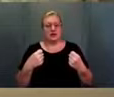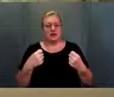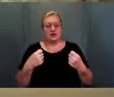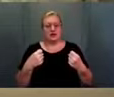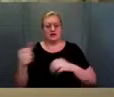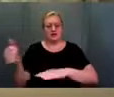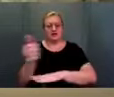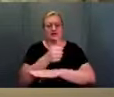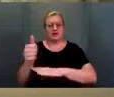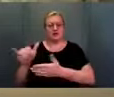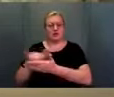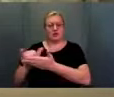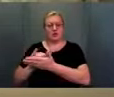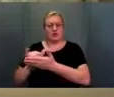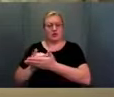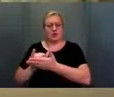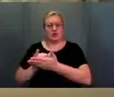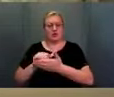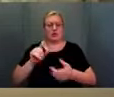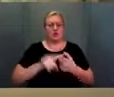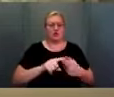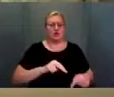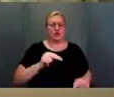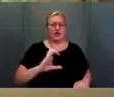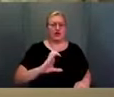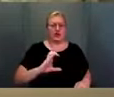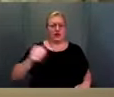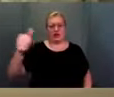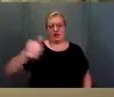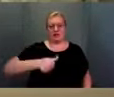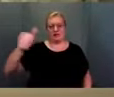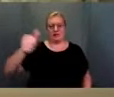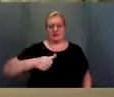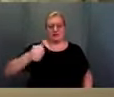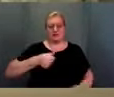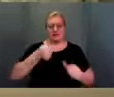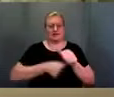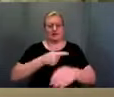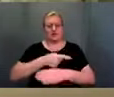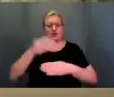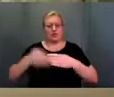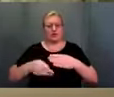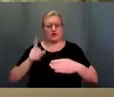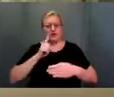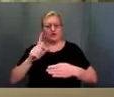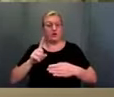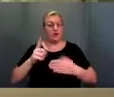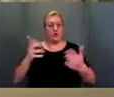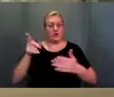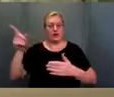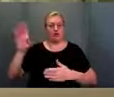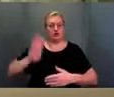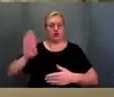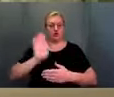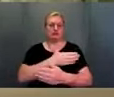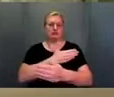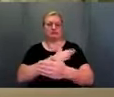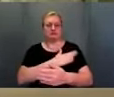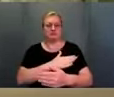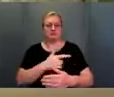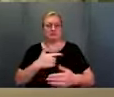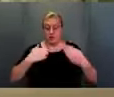to and from New York to Camp Lejeune in Jacksonville, North Carolina, every weekend just to do records in Brooklyn. I sometimes would drive in my